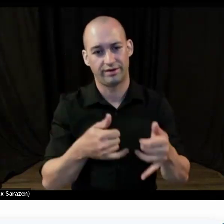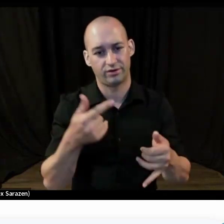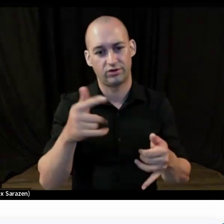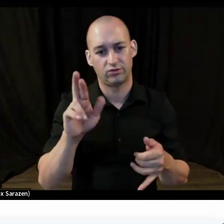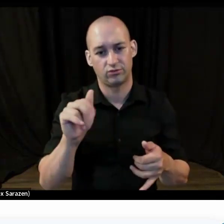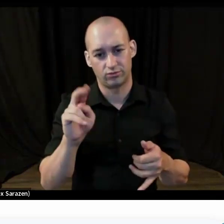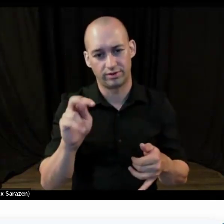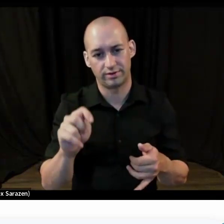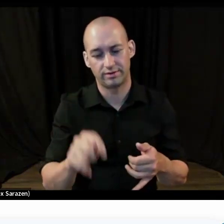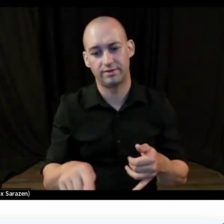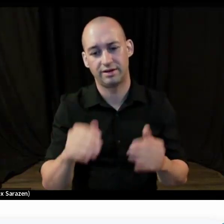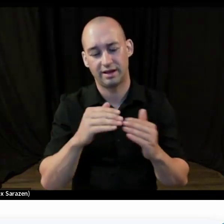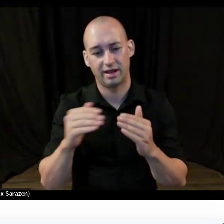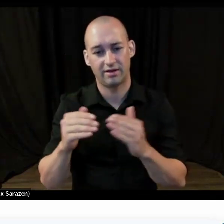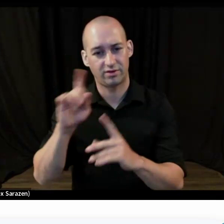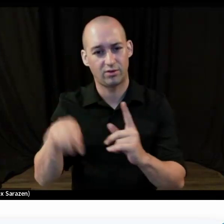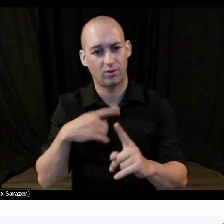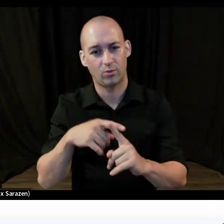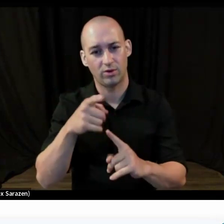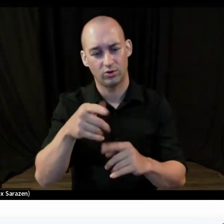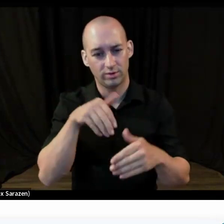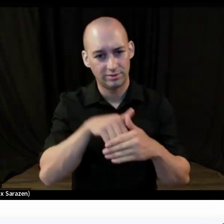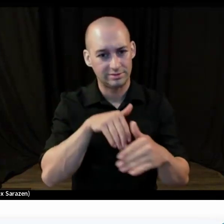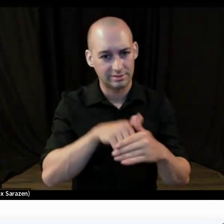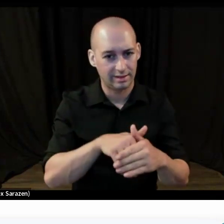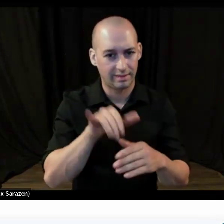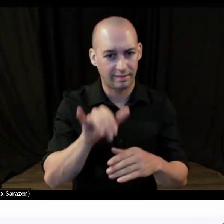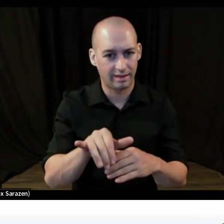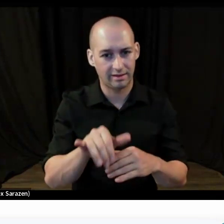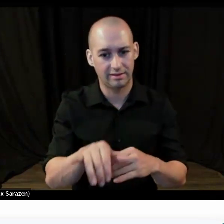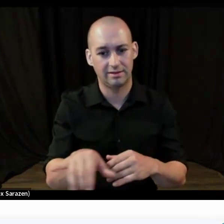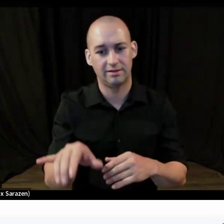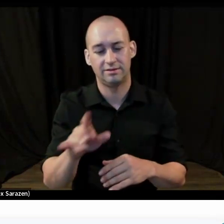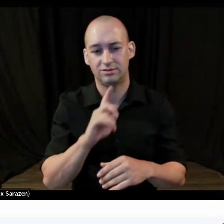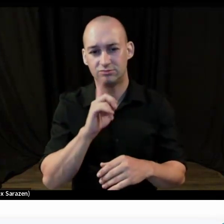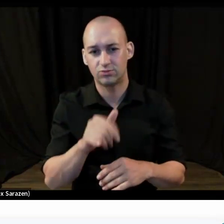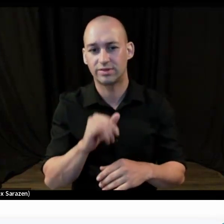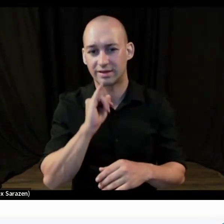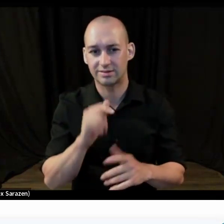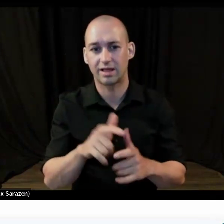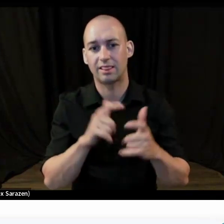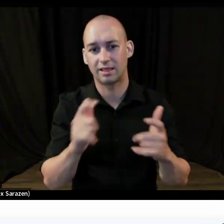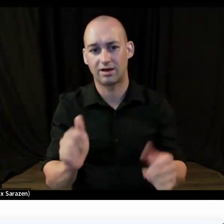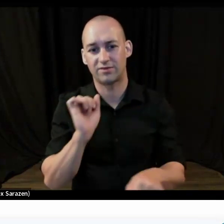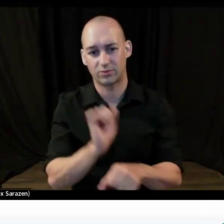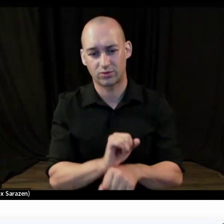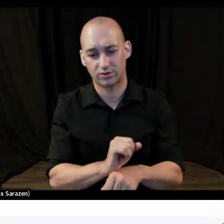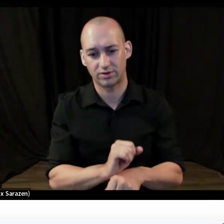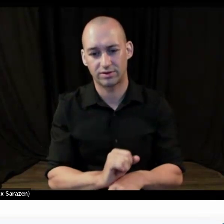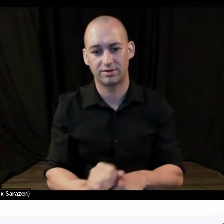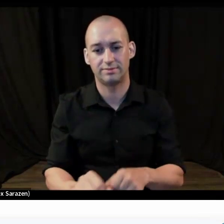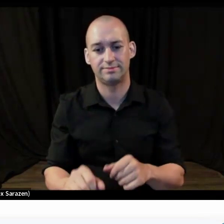so even once you're into it, it really is a lot of work that